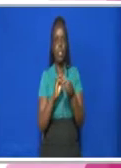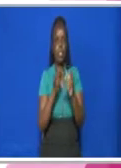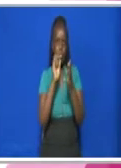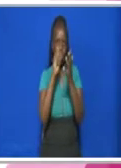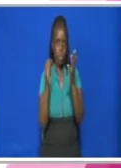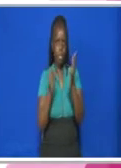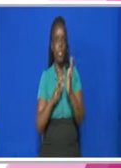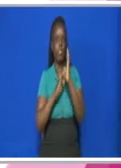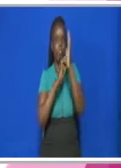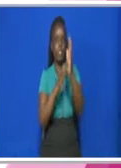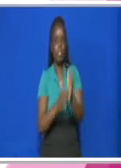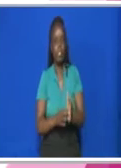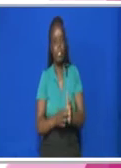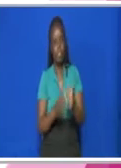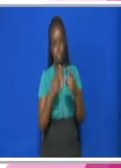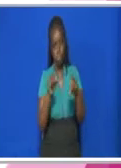electrochemical cell.